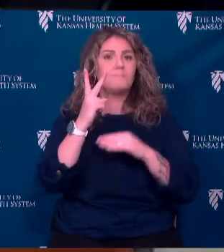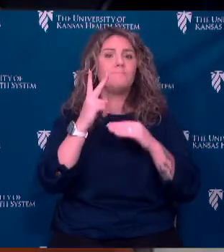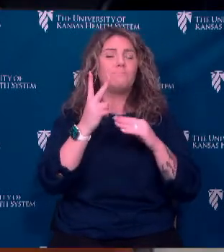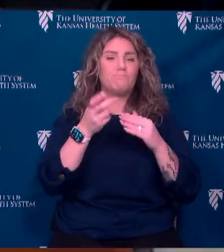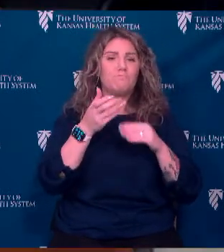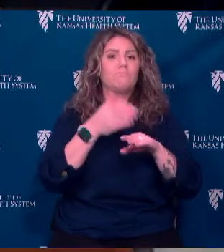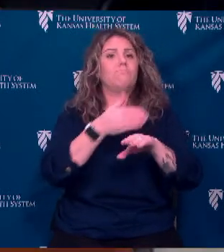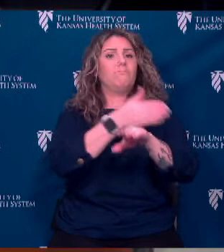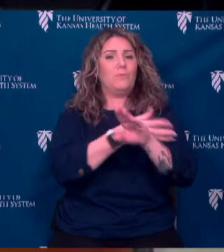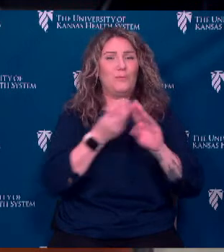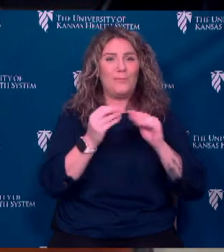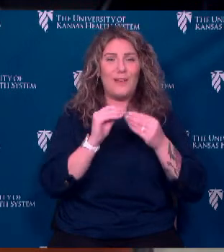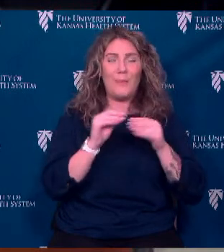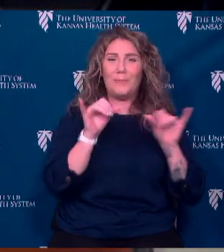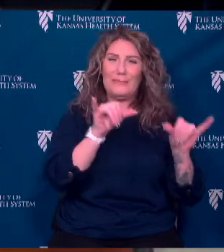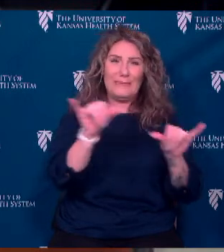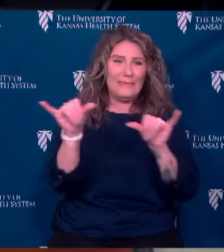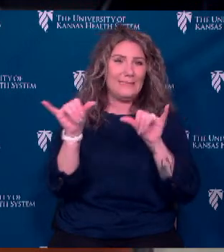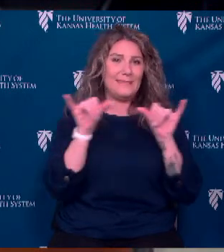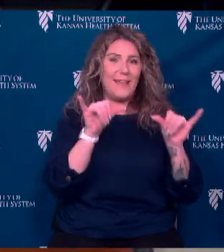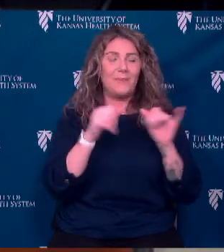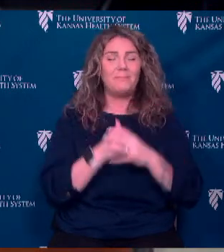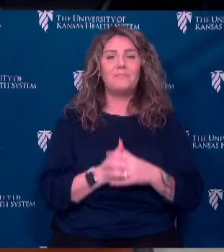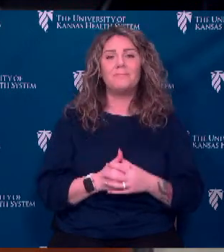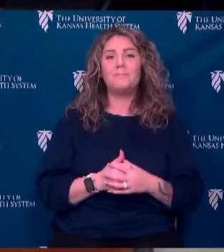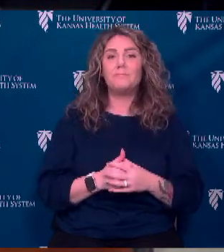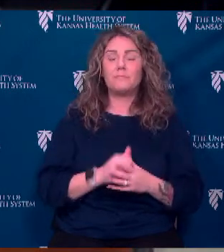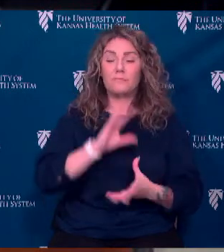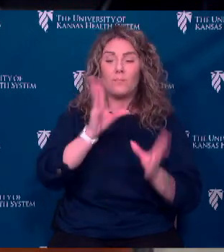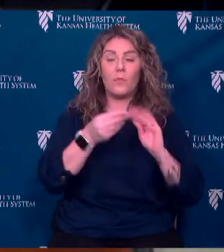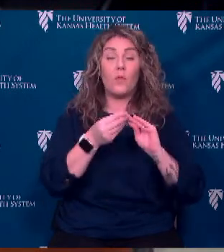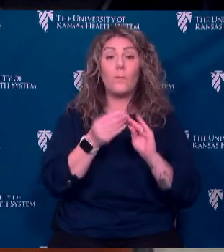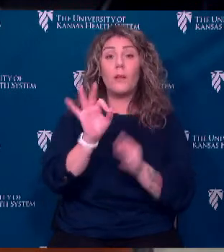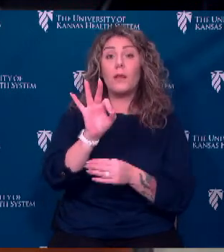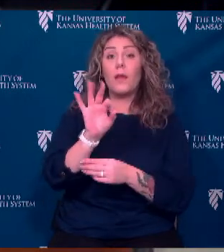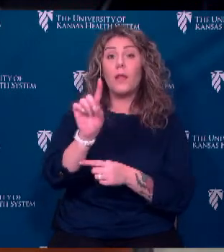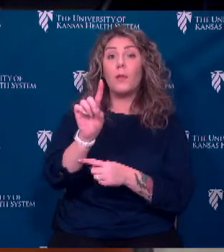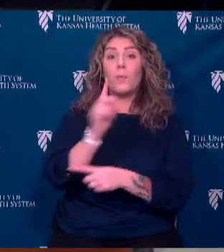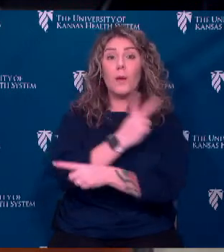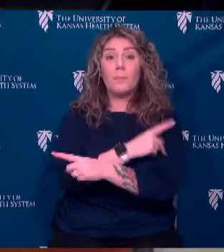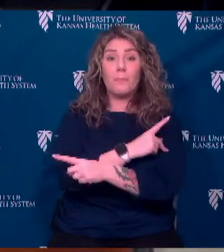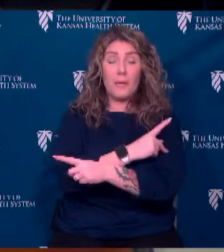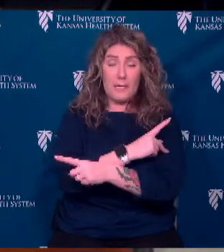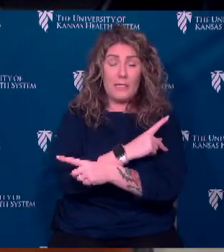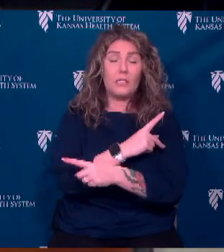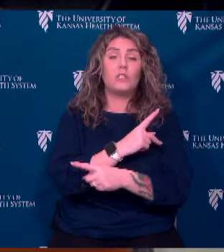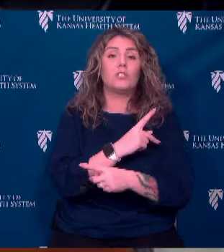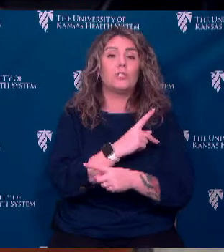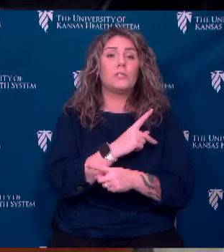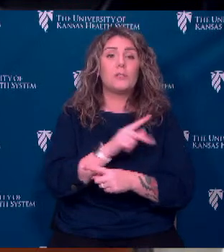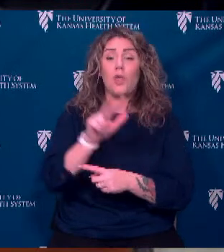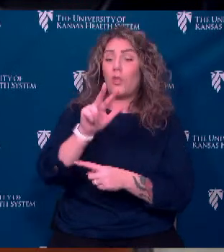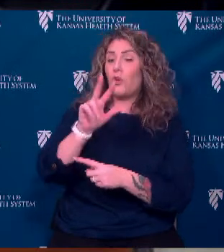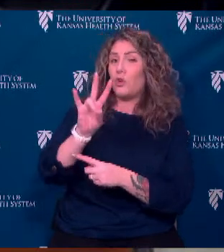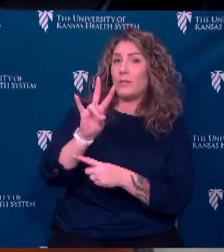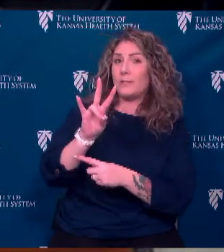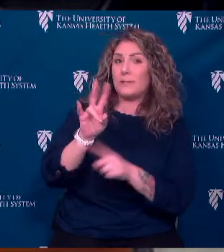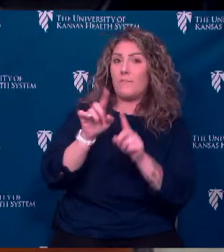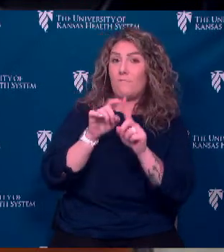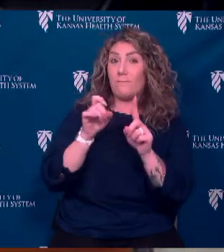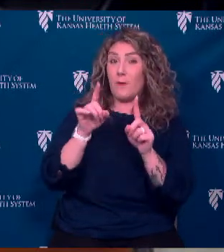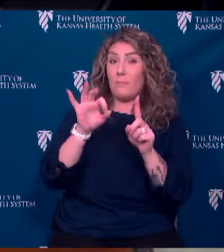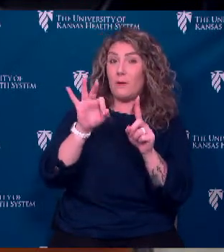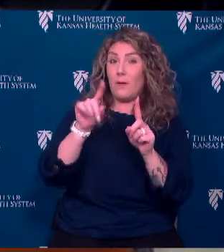numbers like everyone else. We have a total of 91 patients in our hospitals currently. 37 of the 91 have